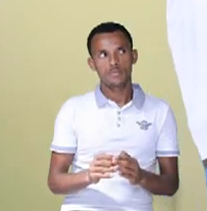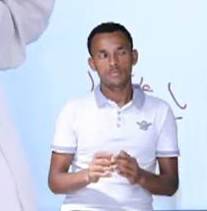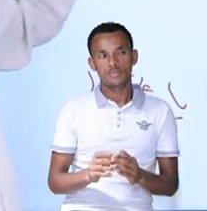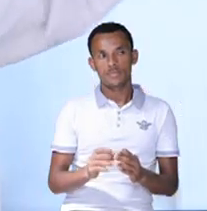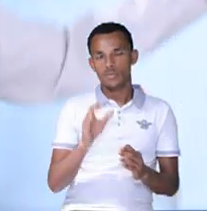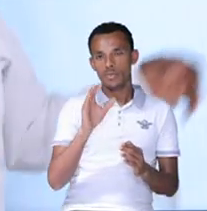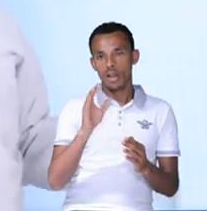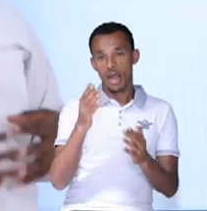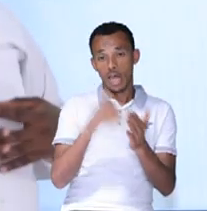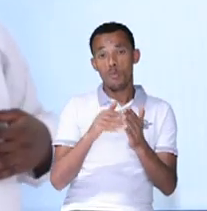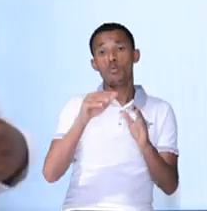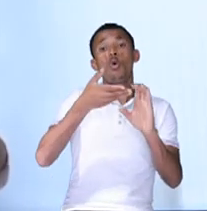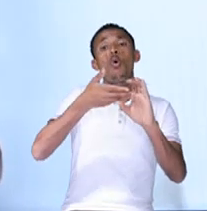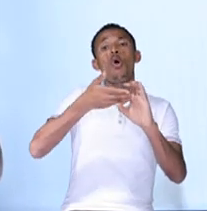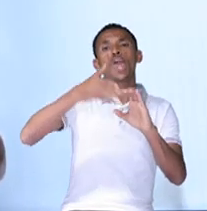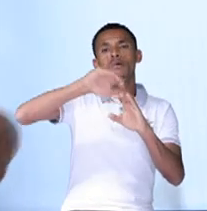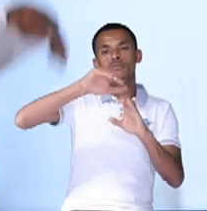Again, what does this mean? Concave polygon.